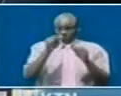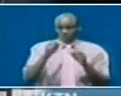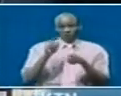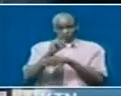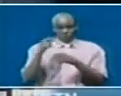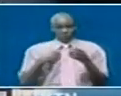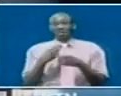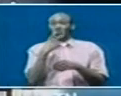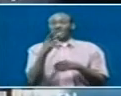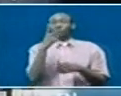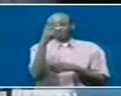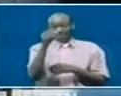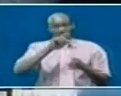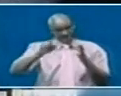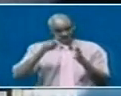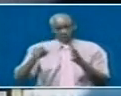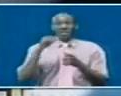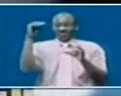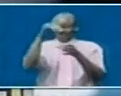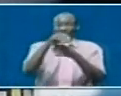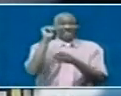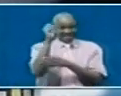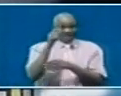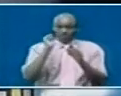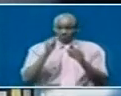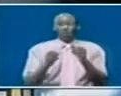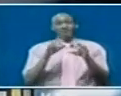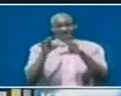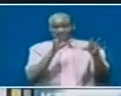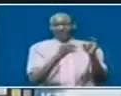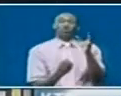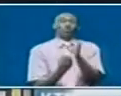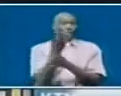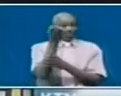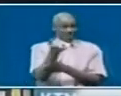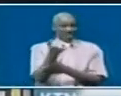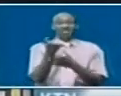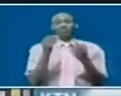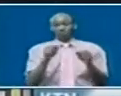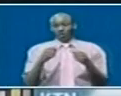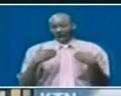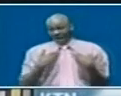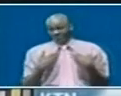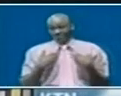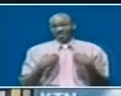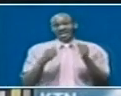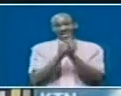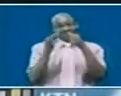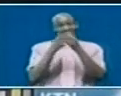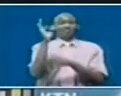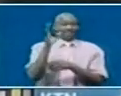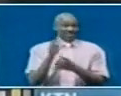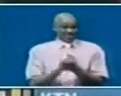its $220 million investment in Kenya to rapidly grow its market share, which it says is currently